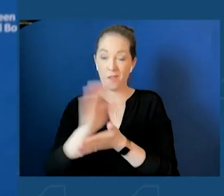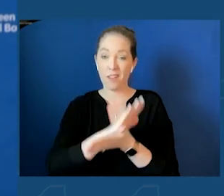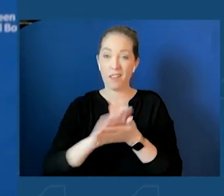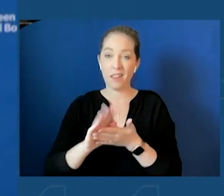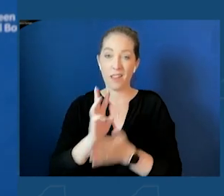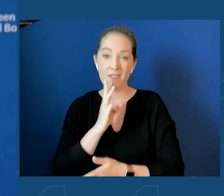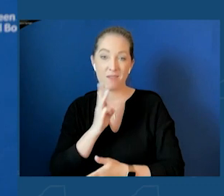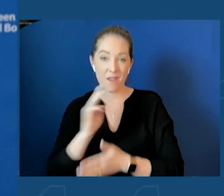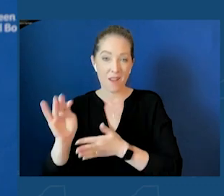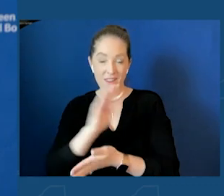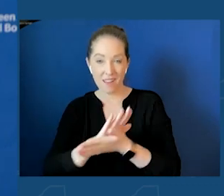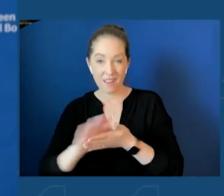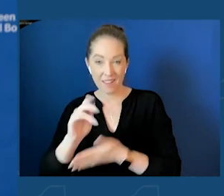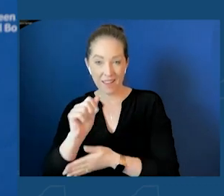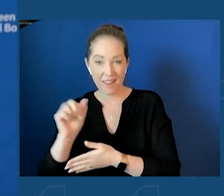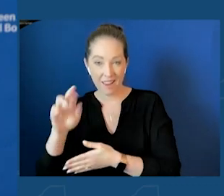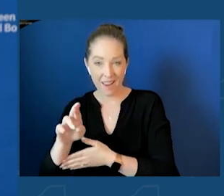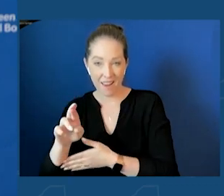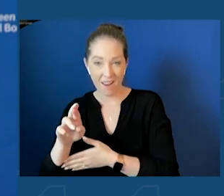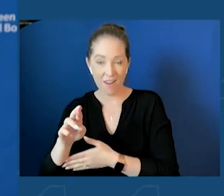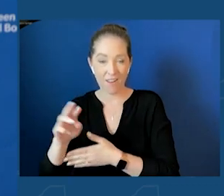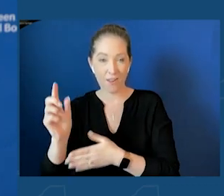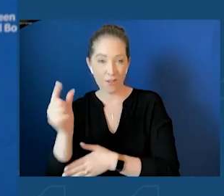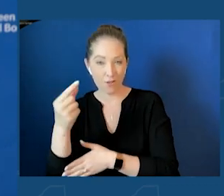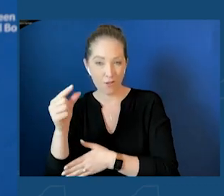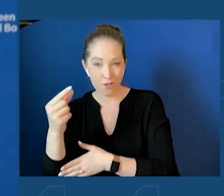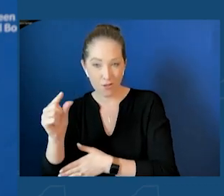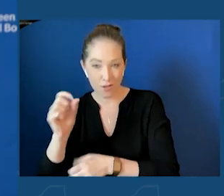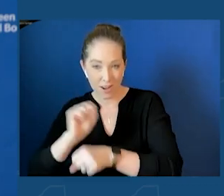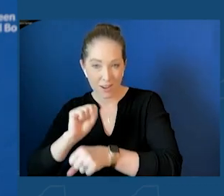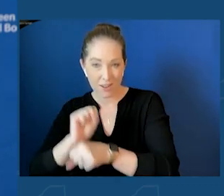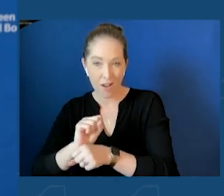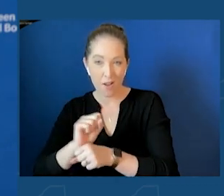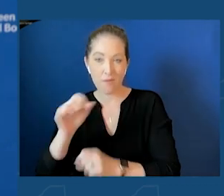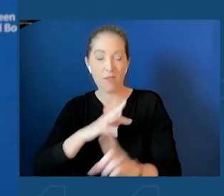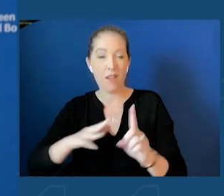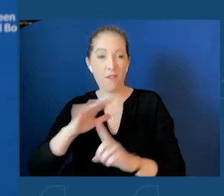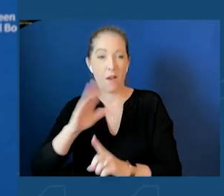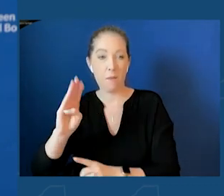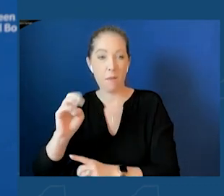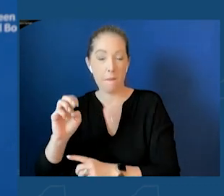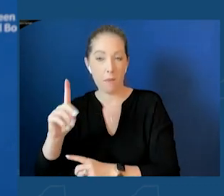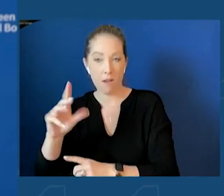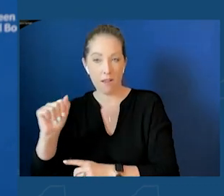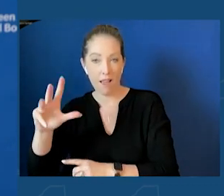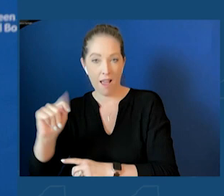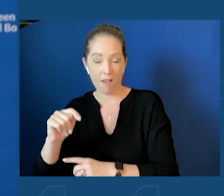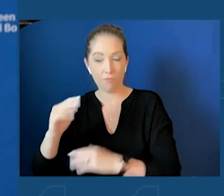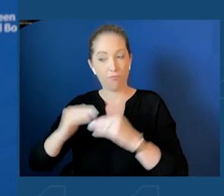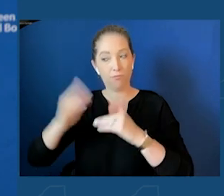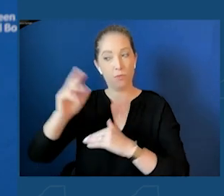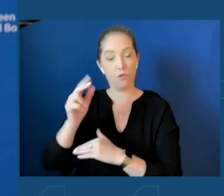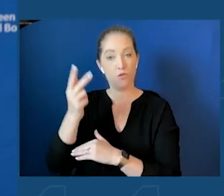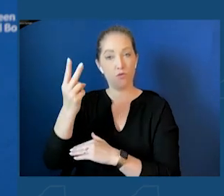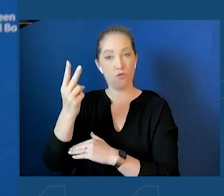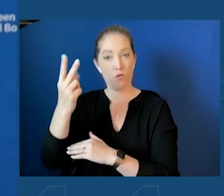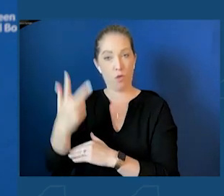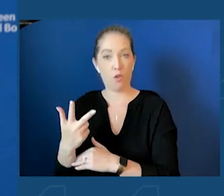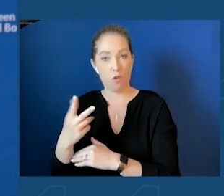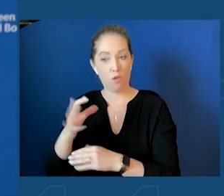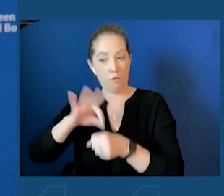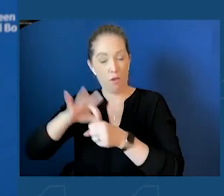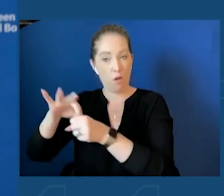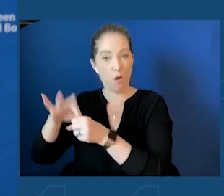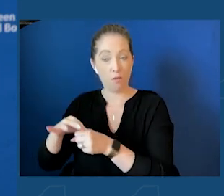Air, Green Jobs Environmental Bond Act with more than 2/3 of the vote this past November. We made history. This was the